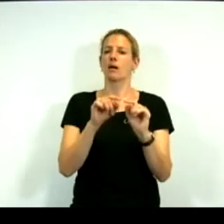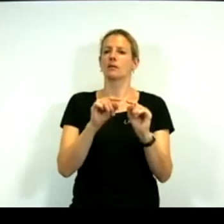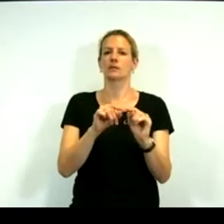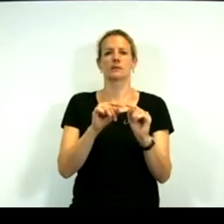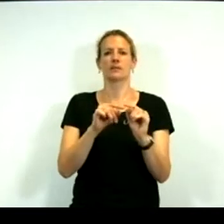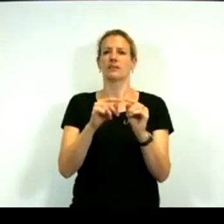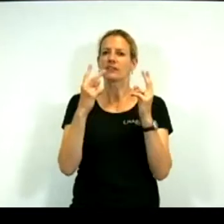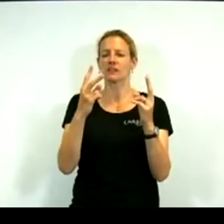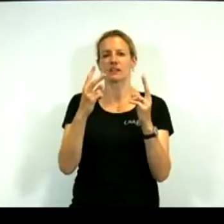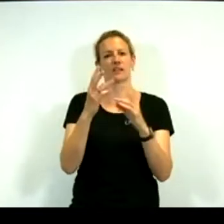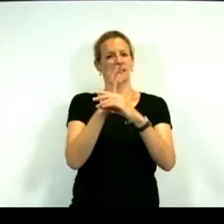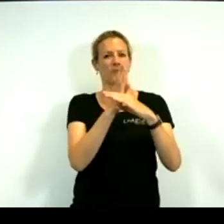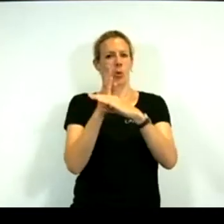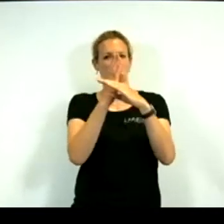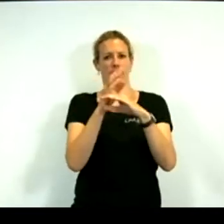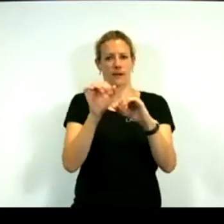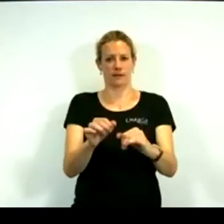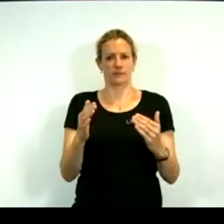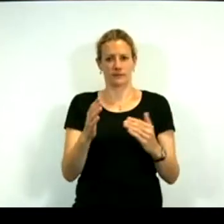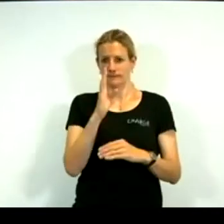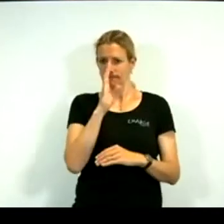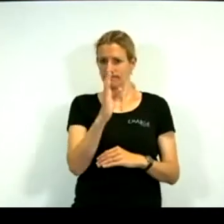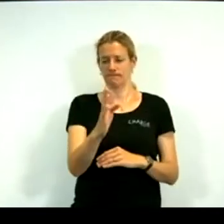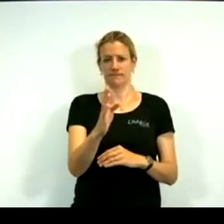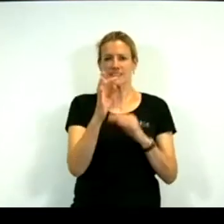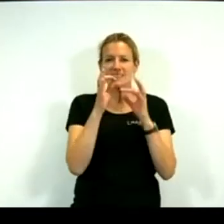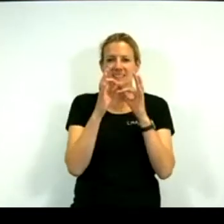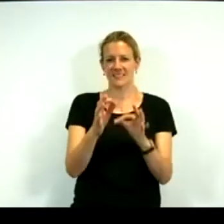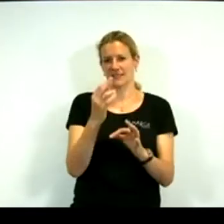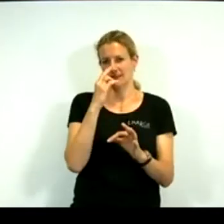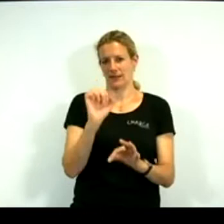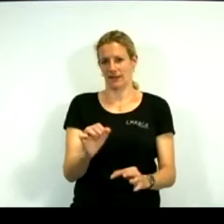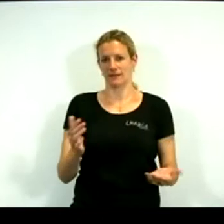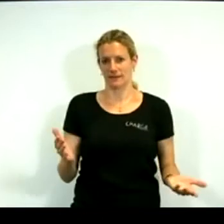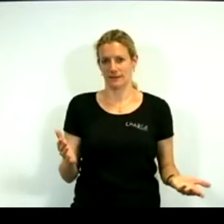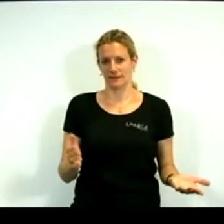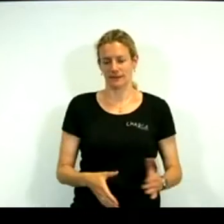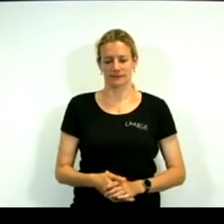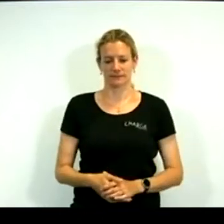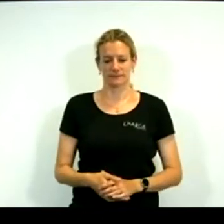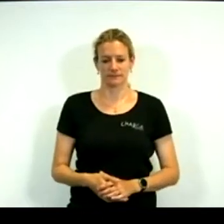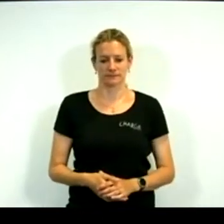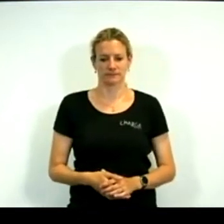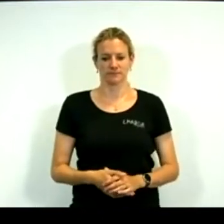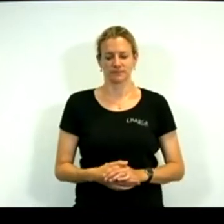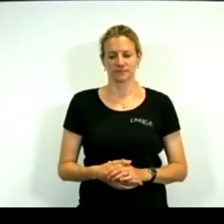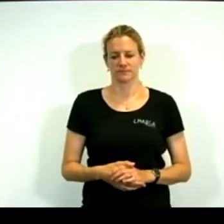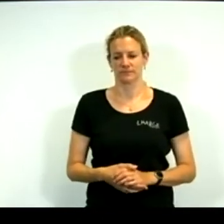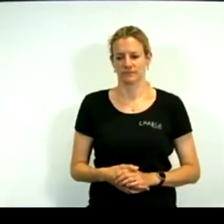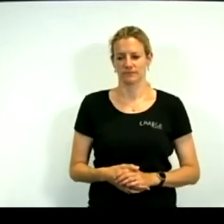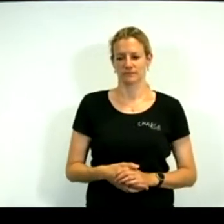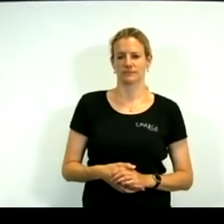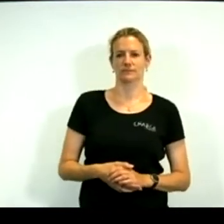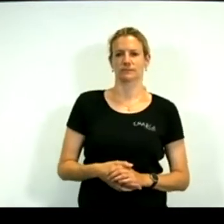detail for discrimination. So if my question would be for your child, if